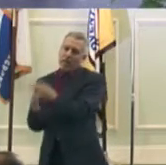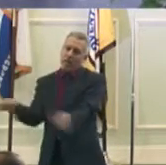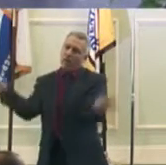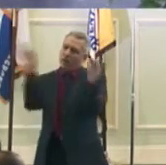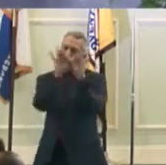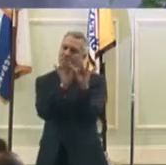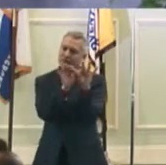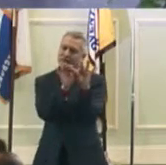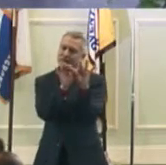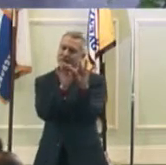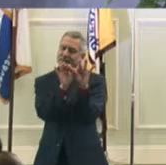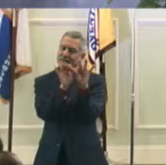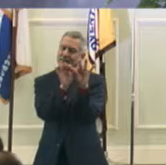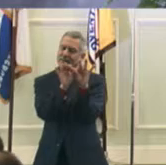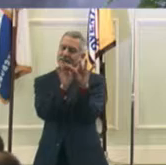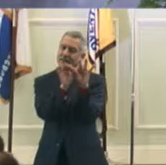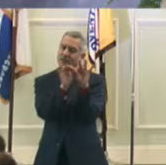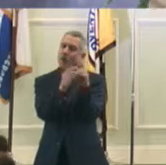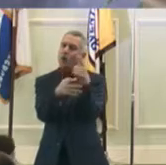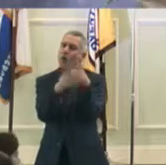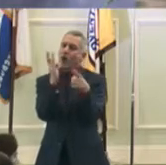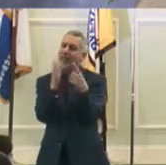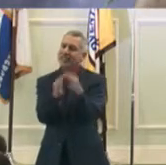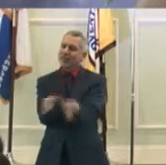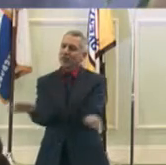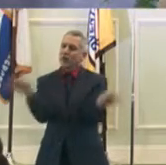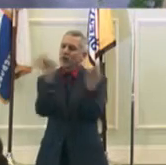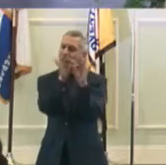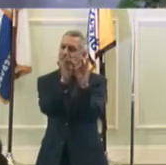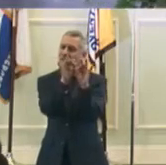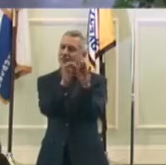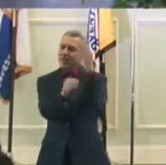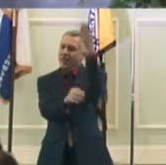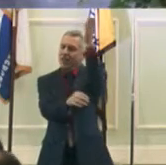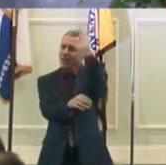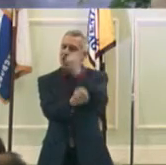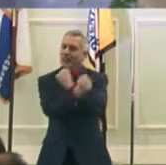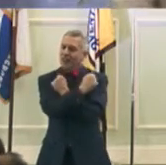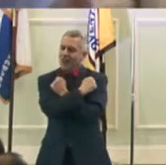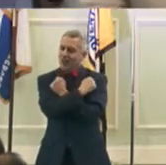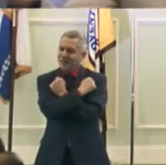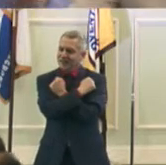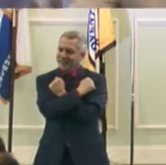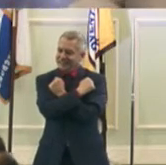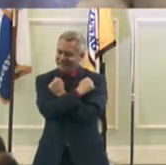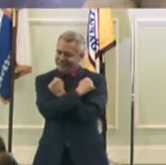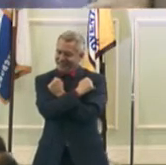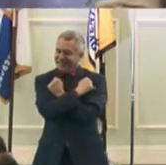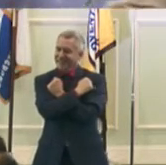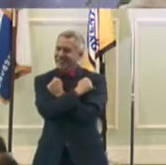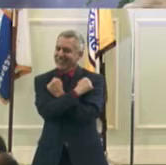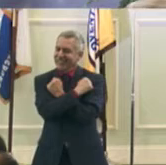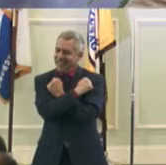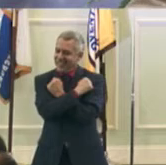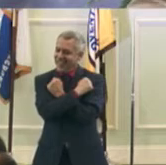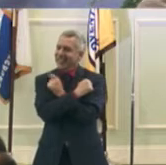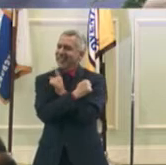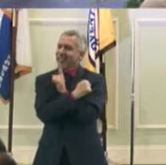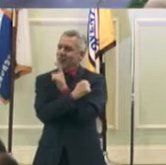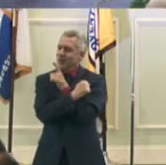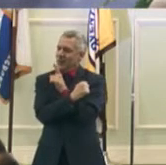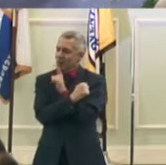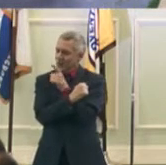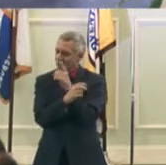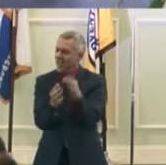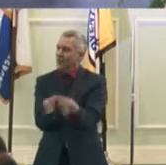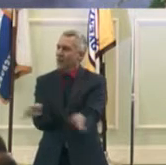Let's be honest with you. Be honest with you. But I think it's appropriate as we consider this weekend the world's focus on a sacrifice and